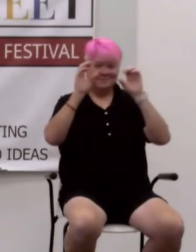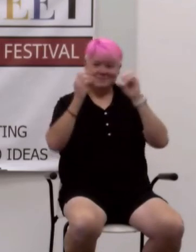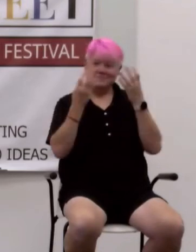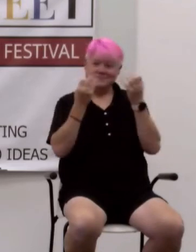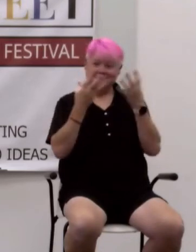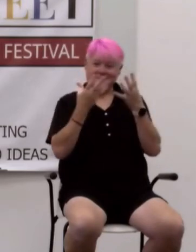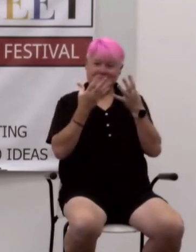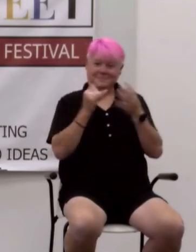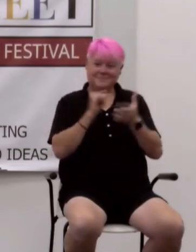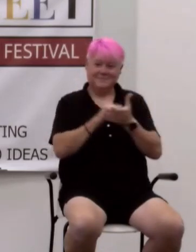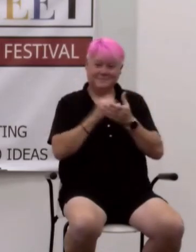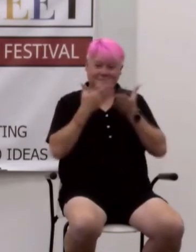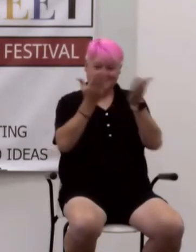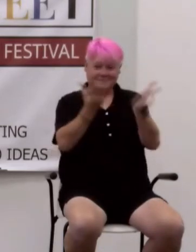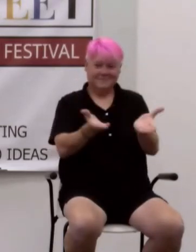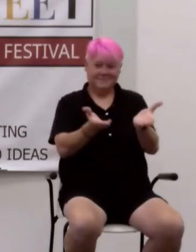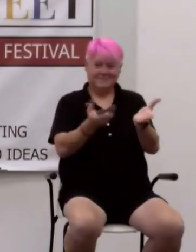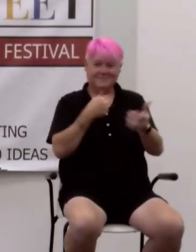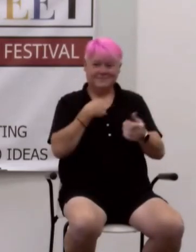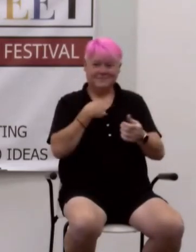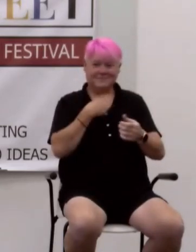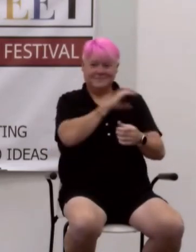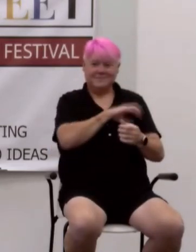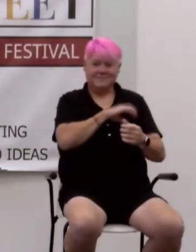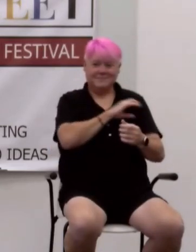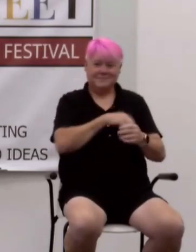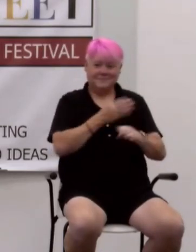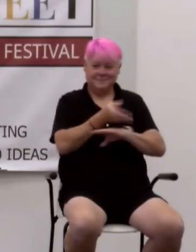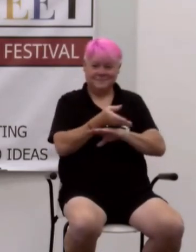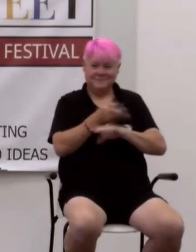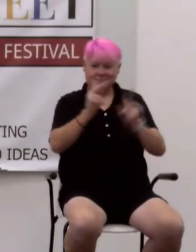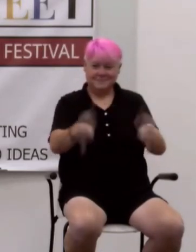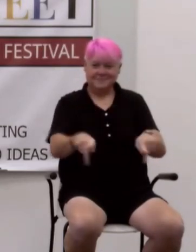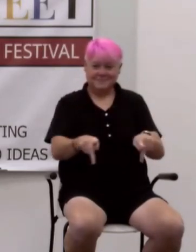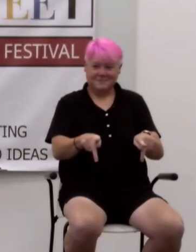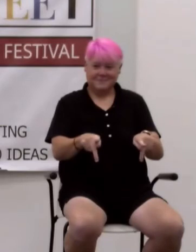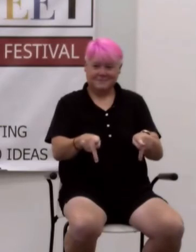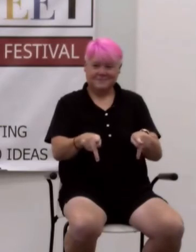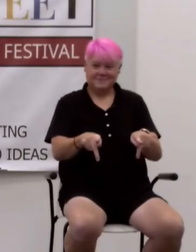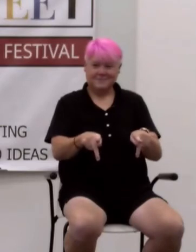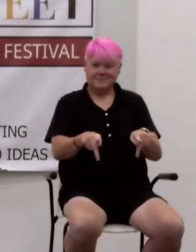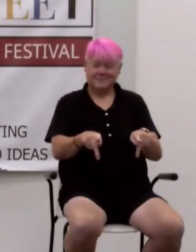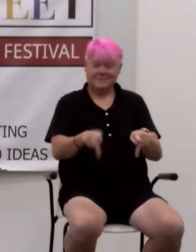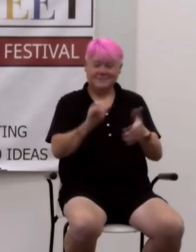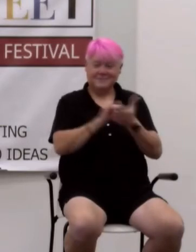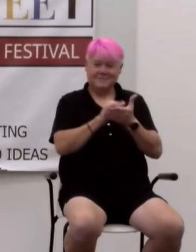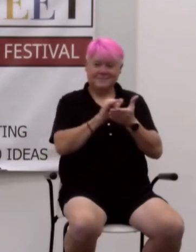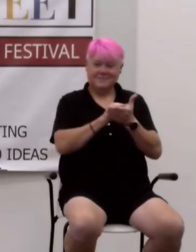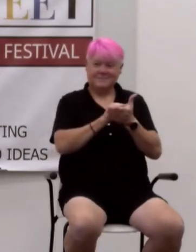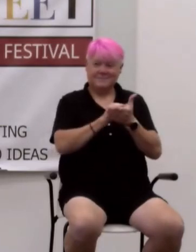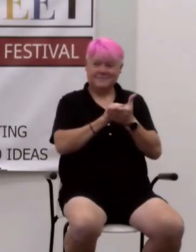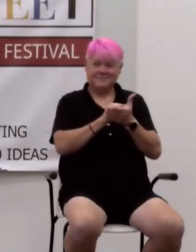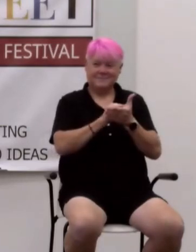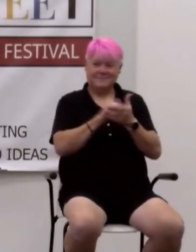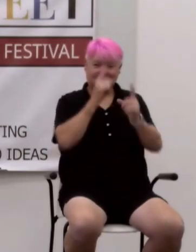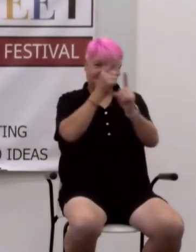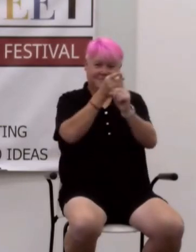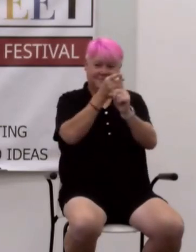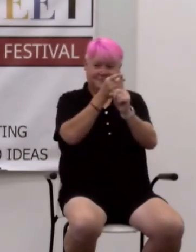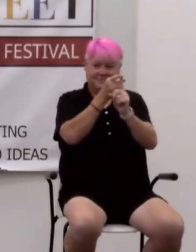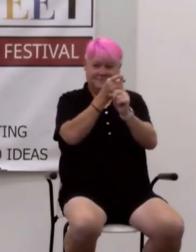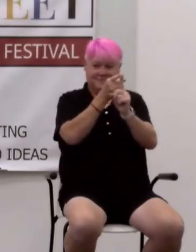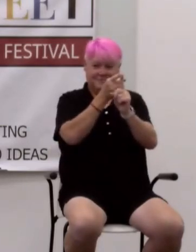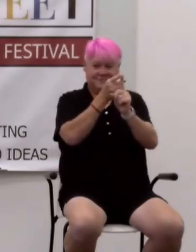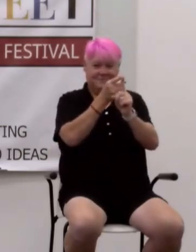That suggests to me that the character comes across as a person. And that's my goal in